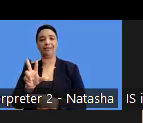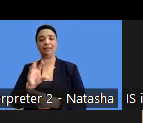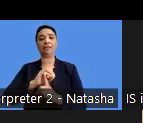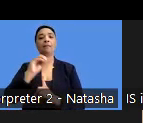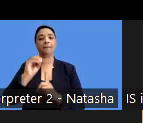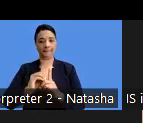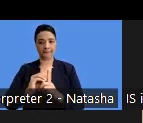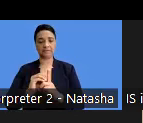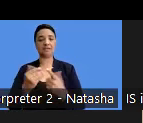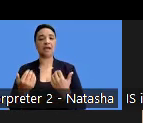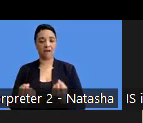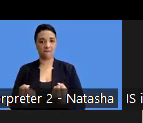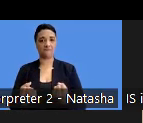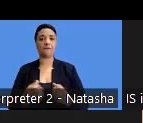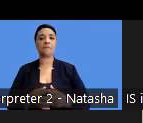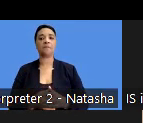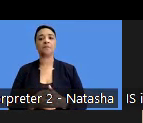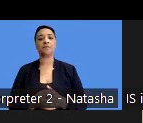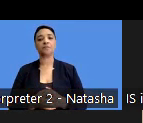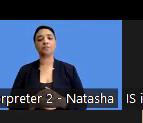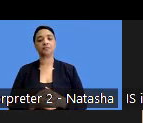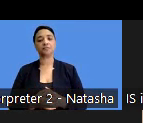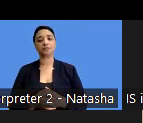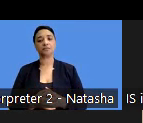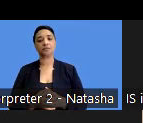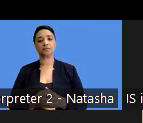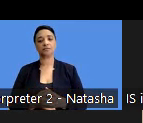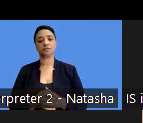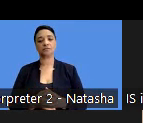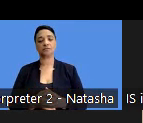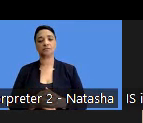outside the compared with